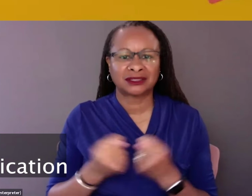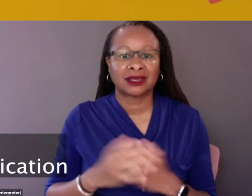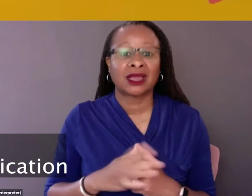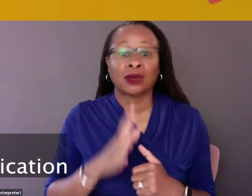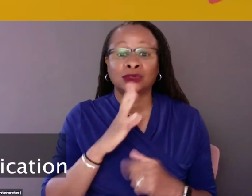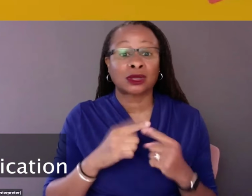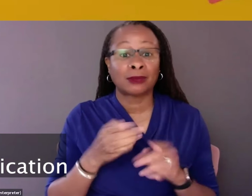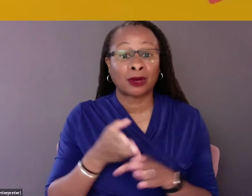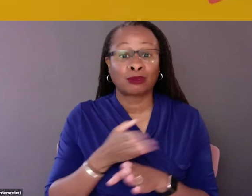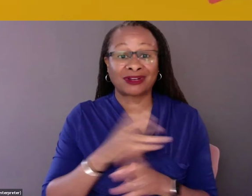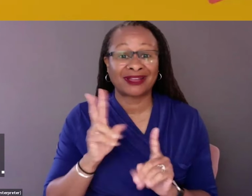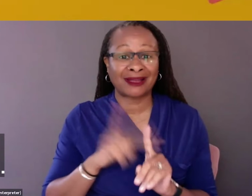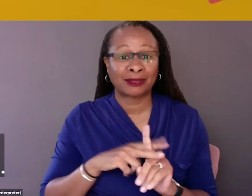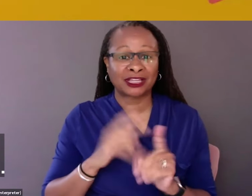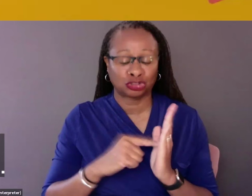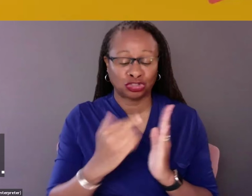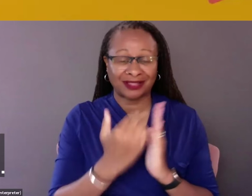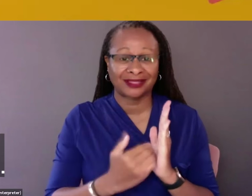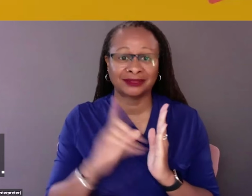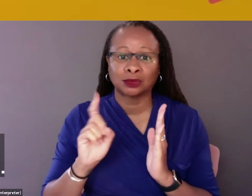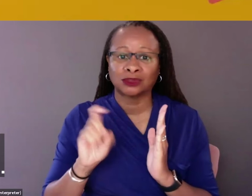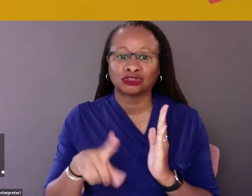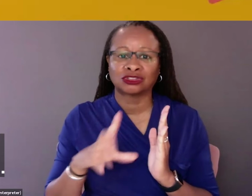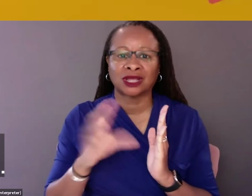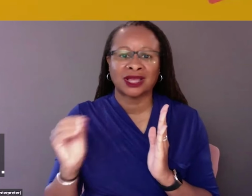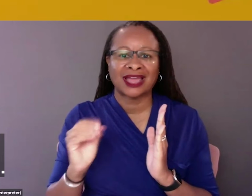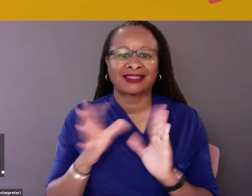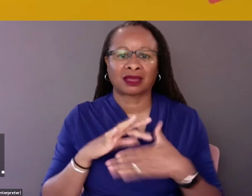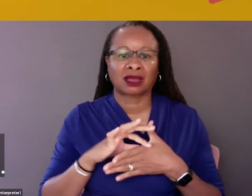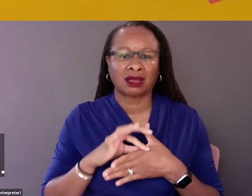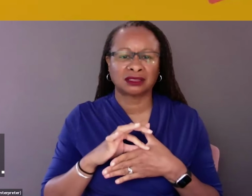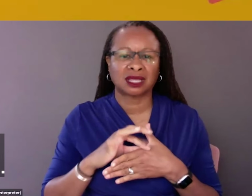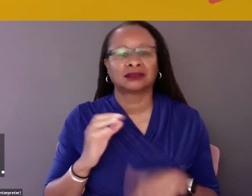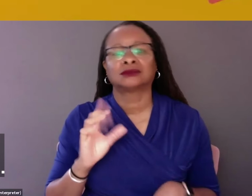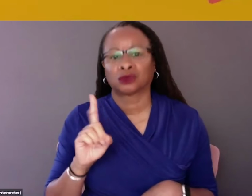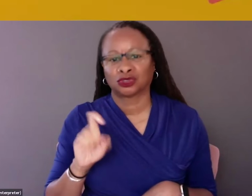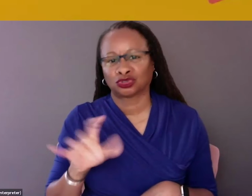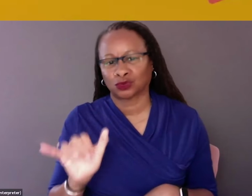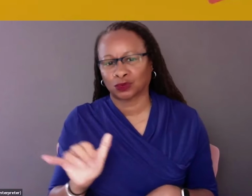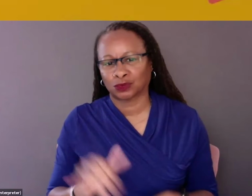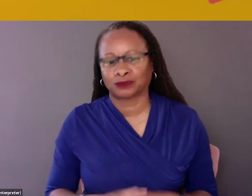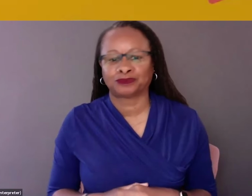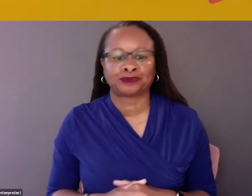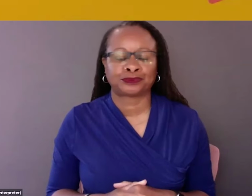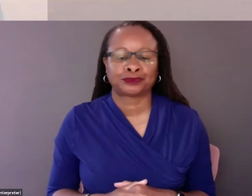the pre-application checklist questions and the content questions.